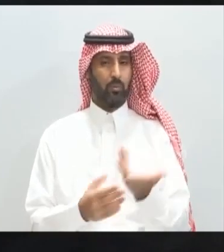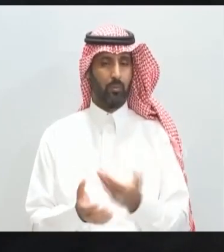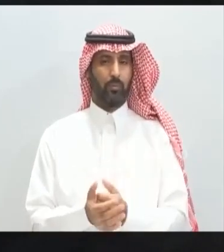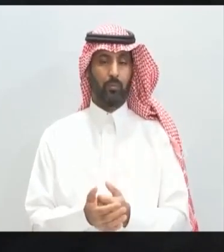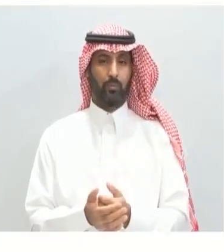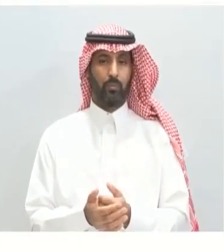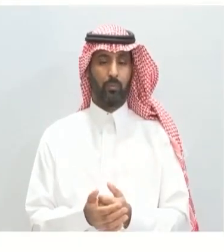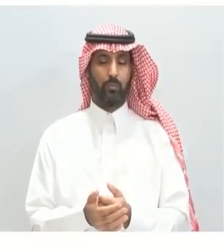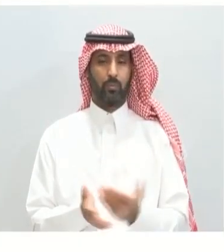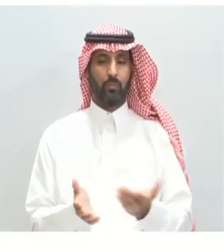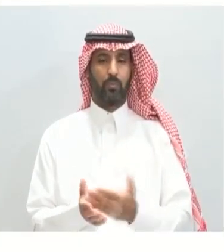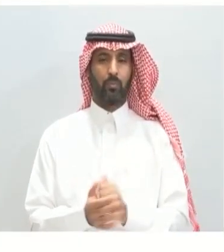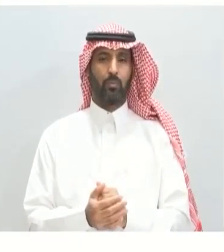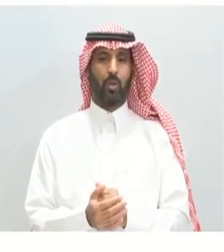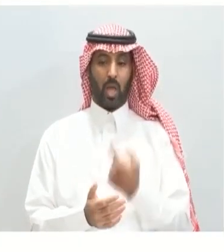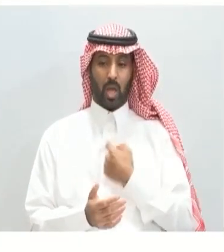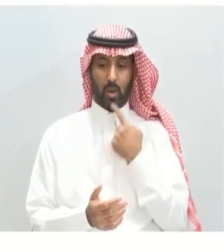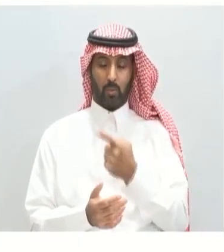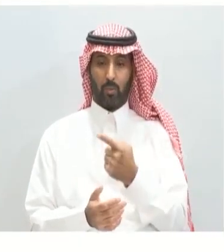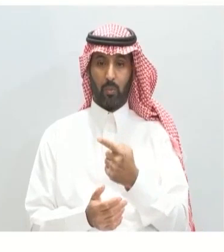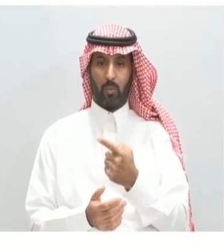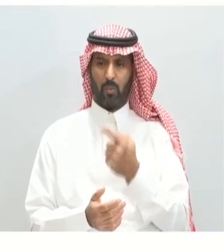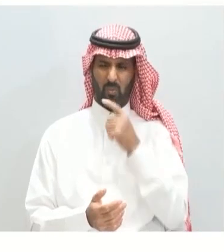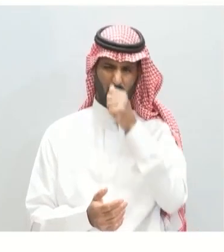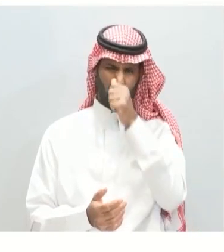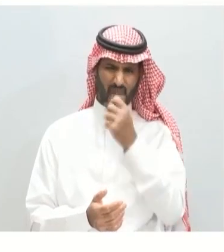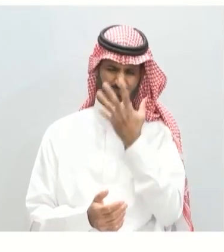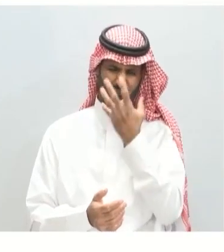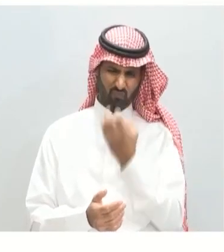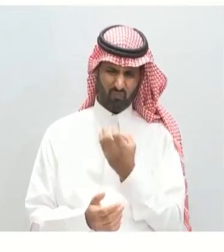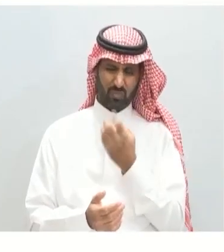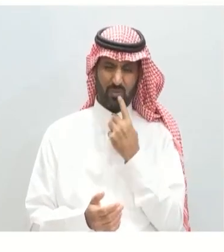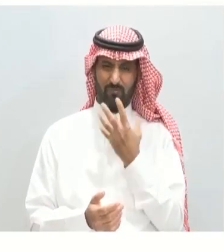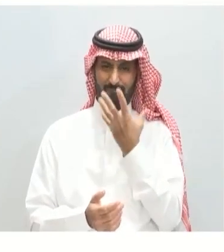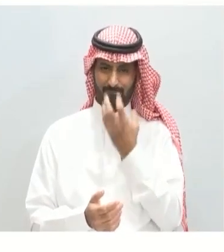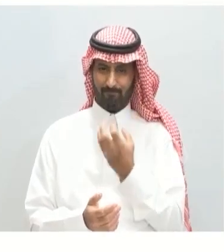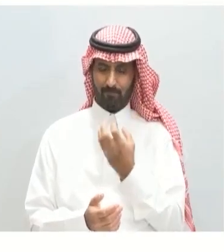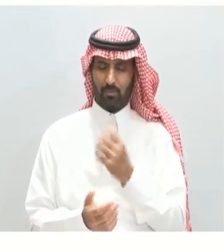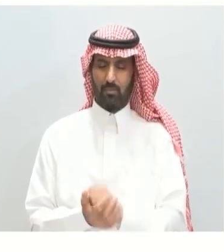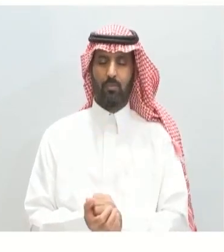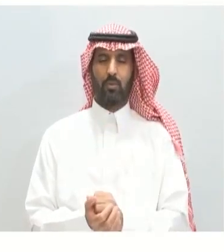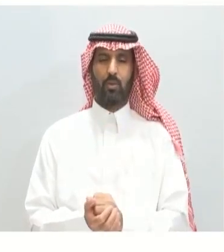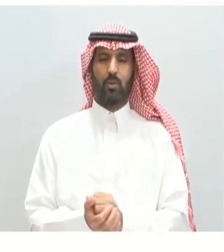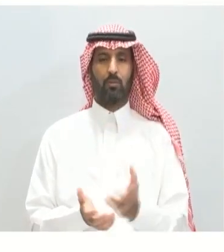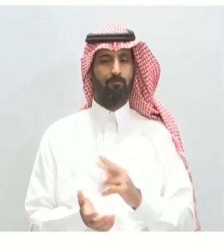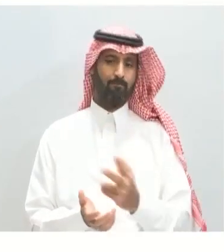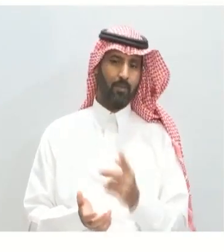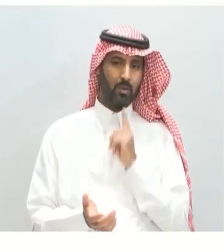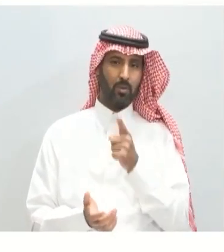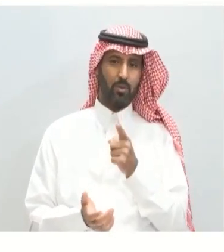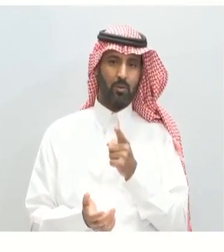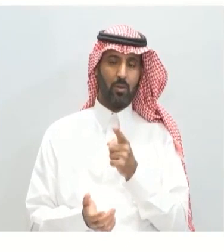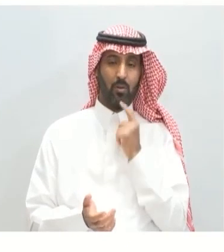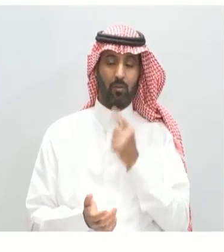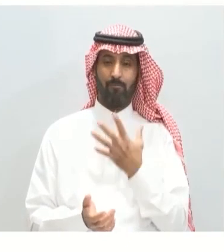Very good, but let's see the answer here. I will get upset. I will be sad, of course. I will get upset, or maybe you can say, I